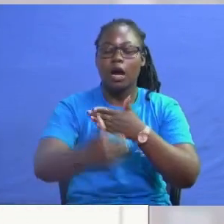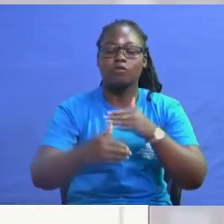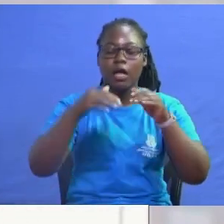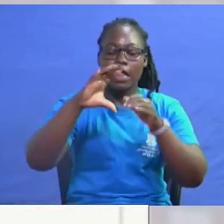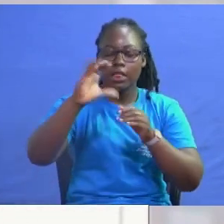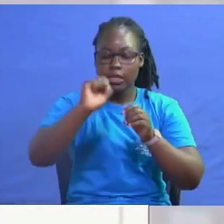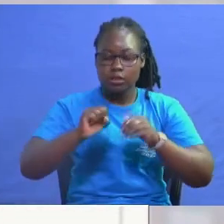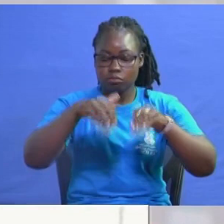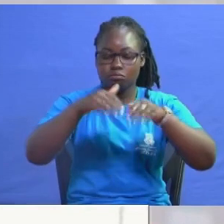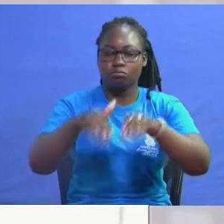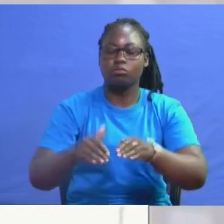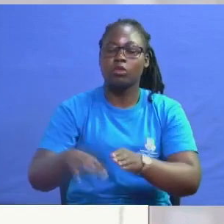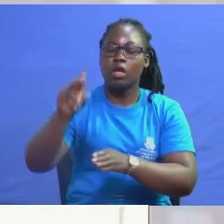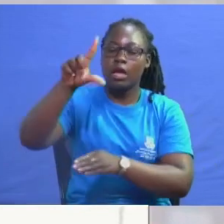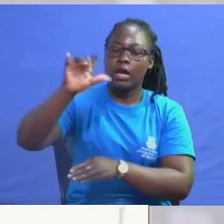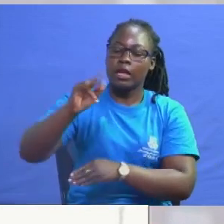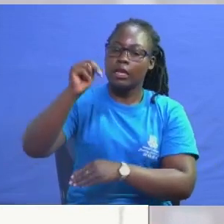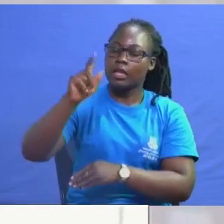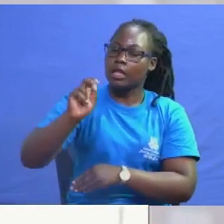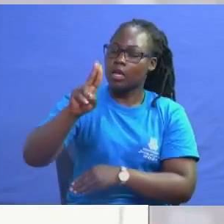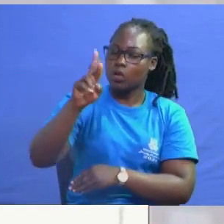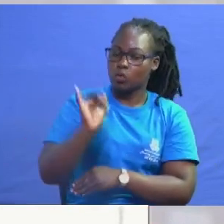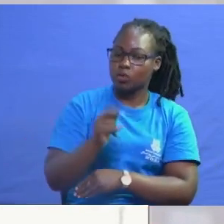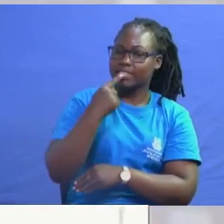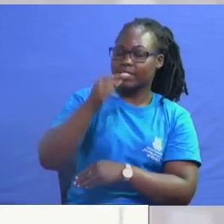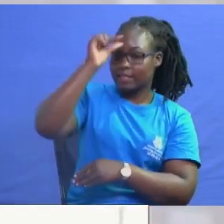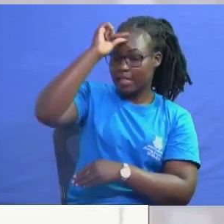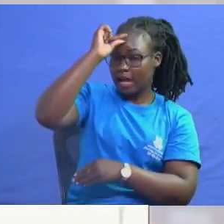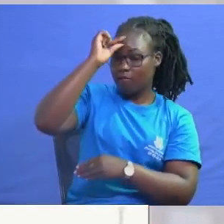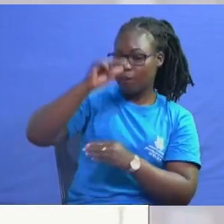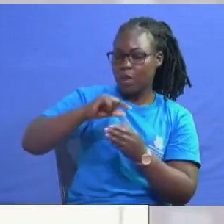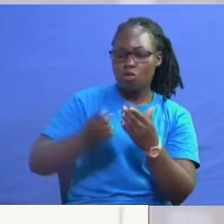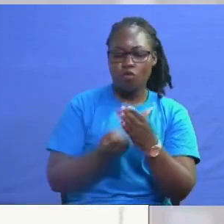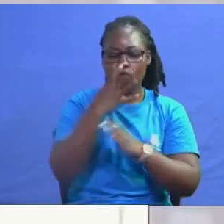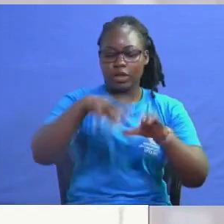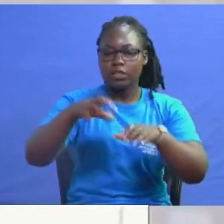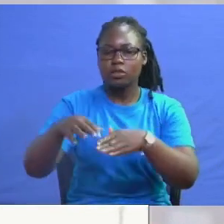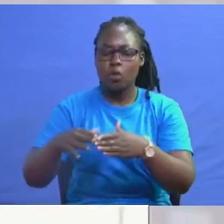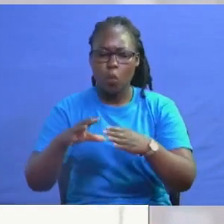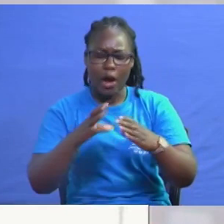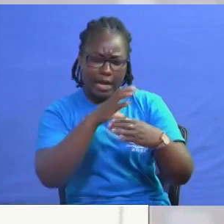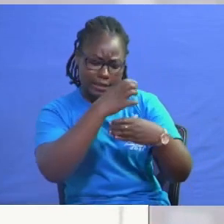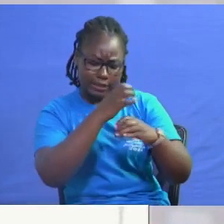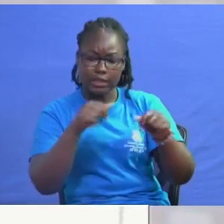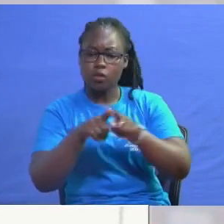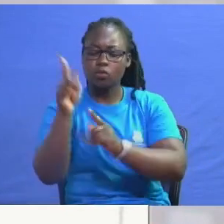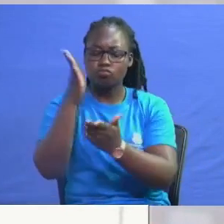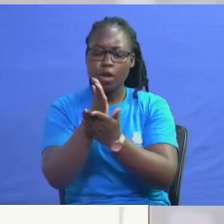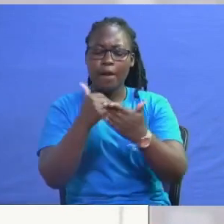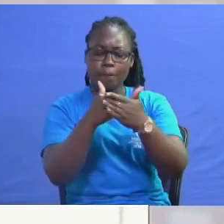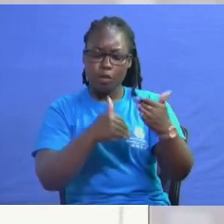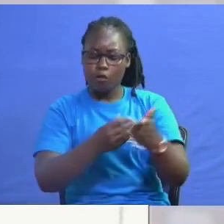Secretary Mithika Linturi said that government fertilizers were scientifically tested and approved before circulation to